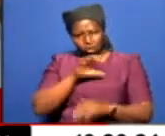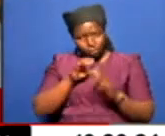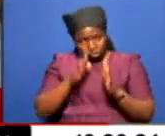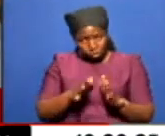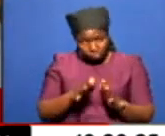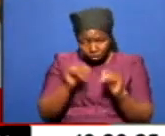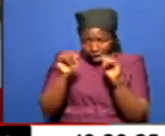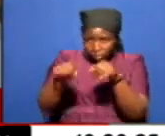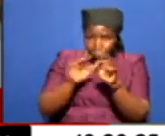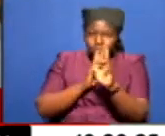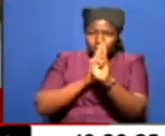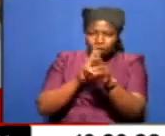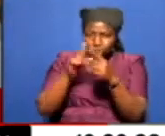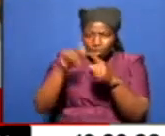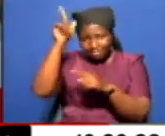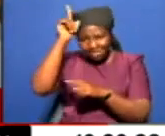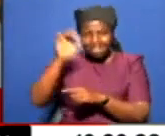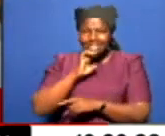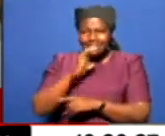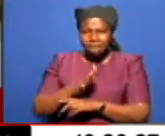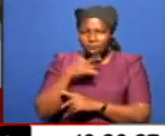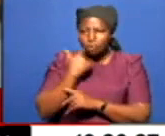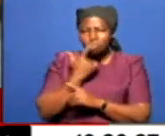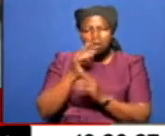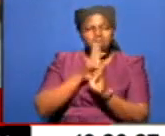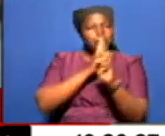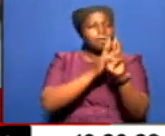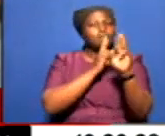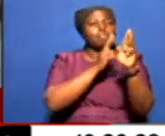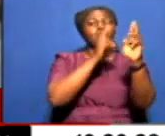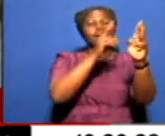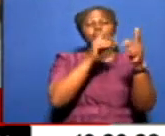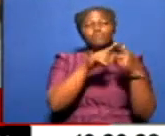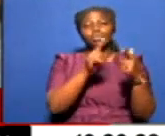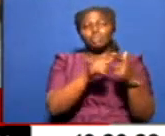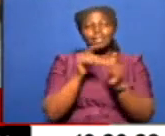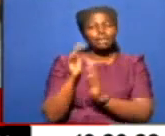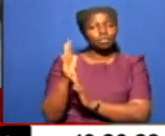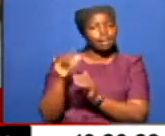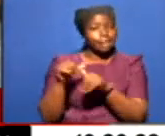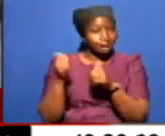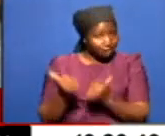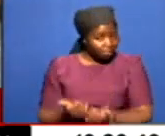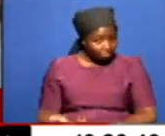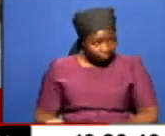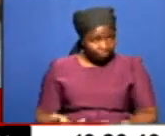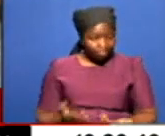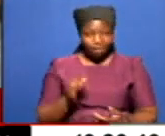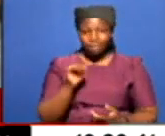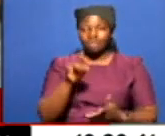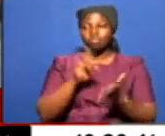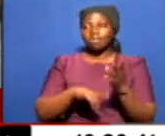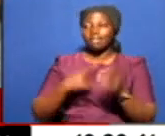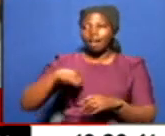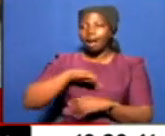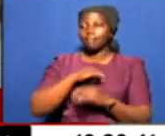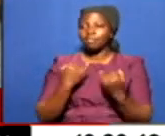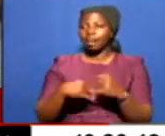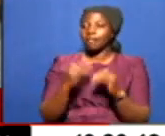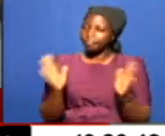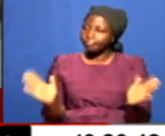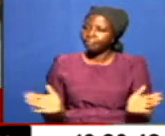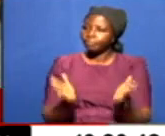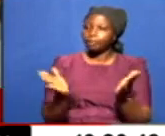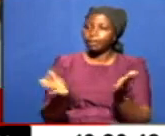to the village elder who will scale it up to the enforcement agencies? Mm-hmm. And that is what we are trying to encourage. Mm-hmm. That if you